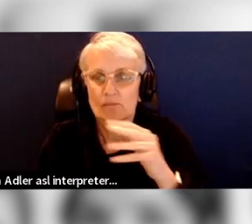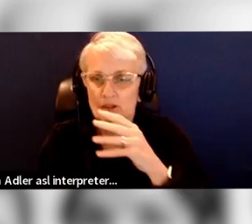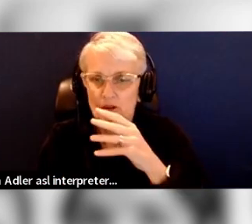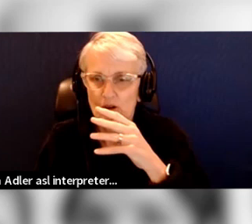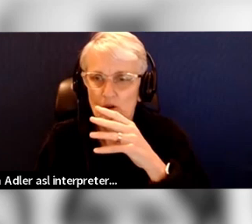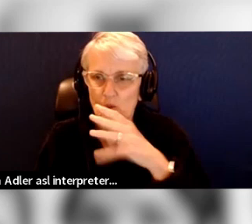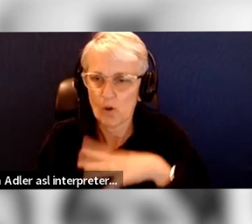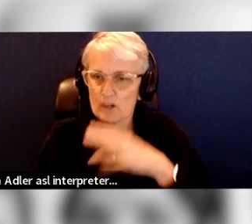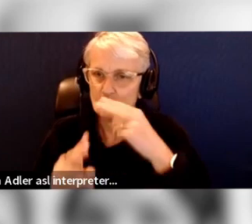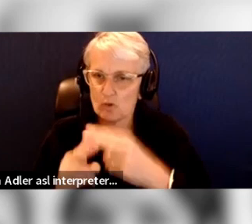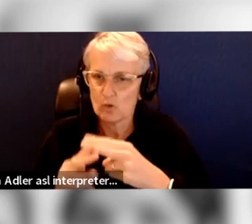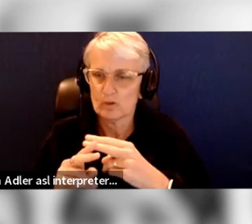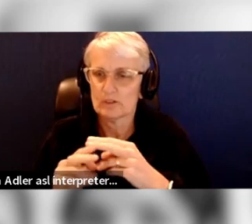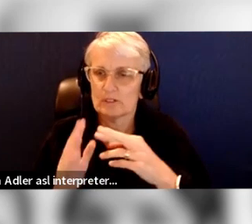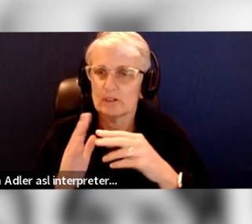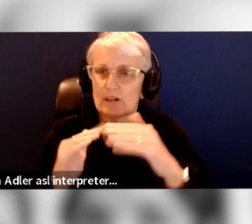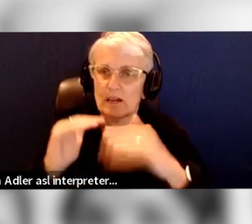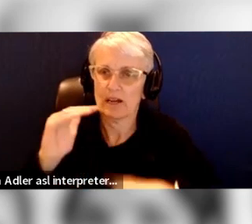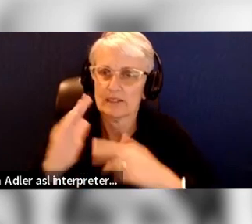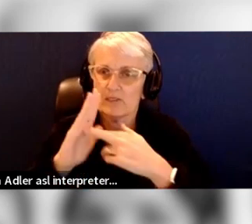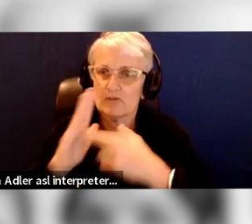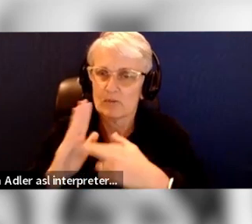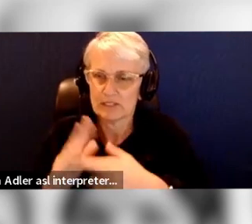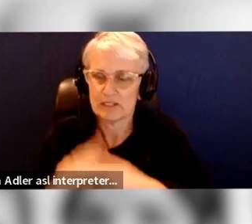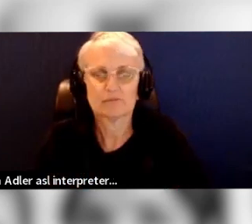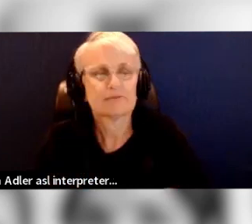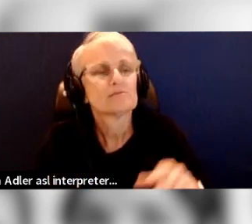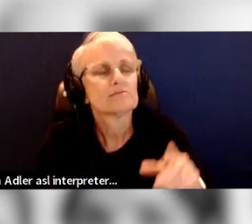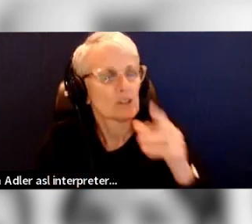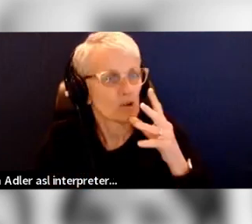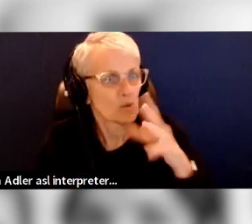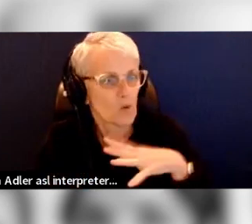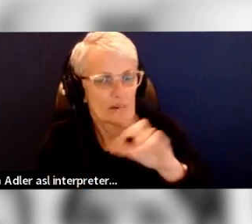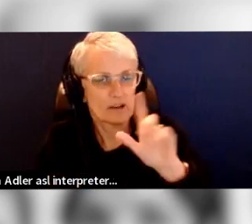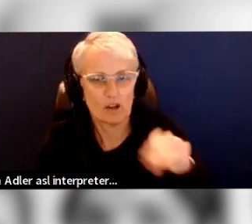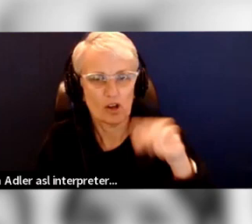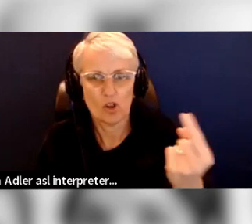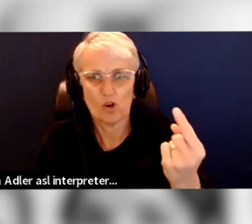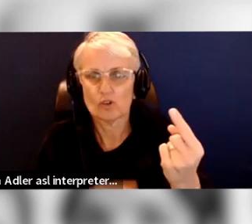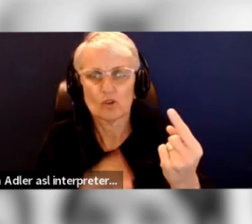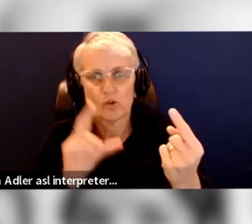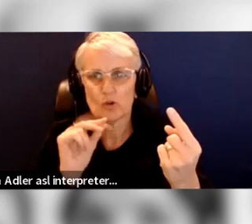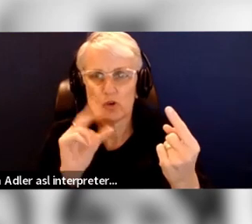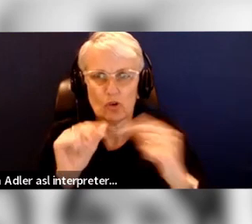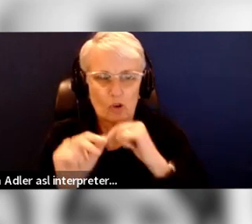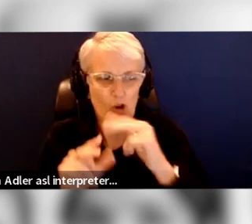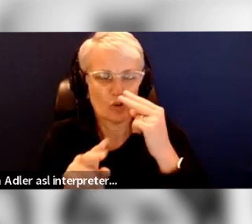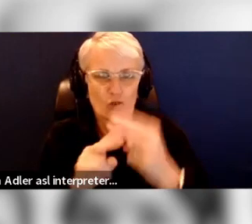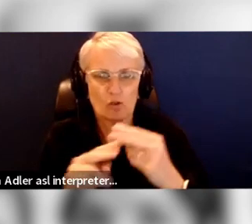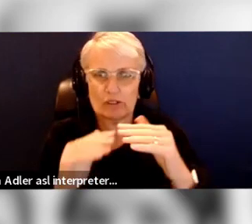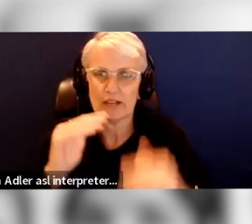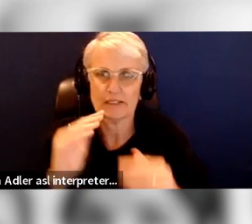an underrepresented group? It's a great question. So women on their own are not considered underrepresented